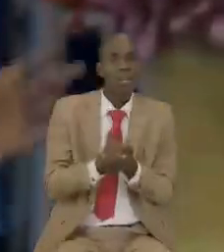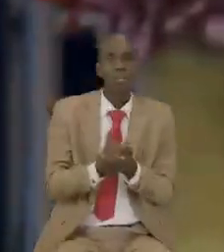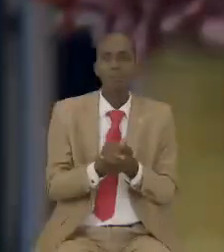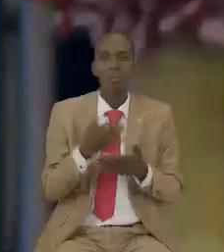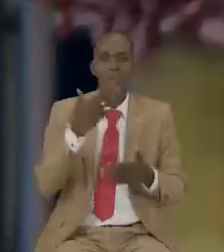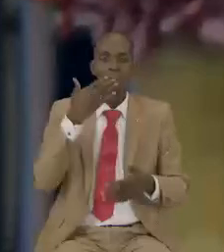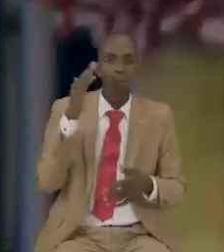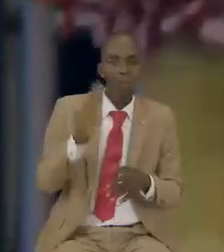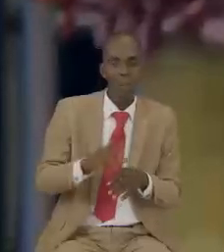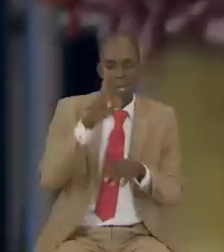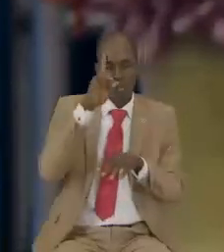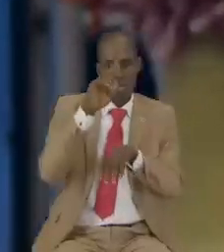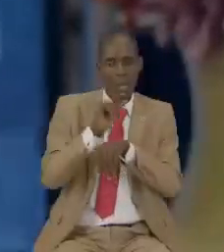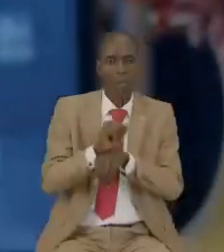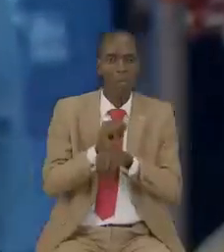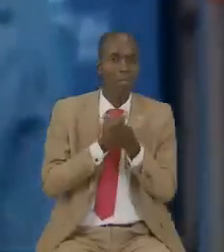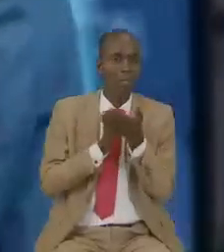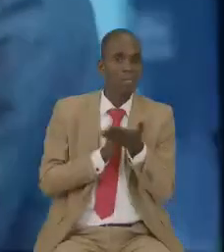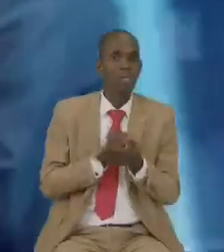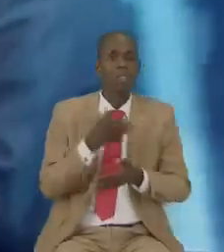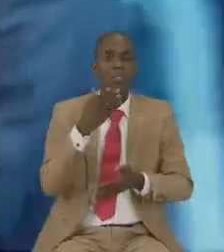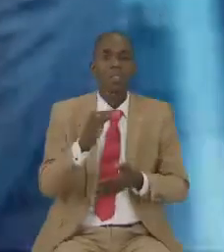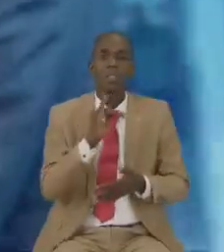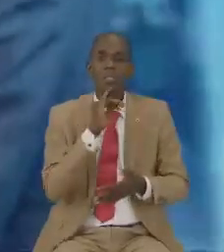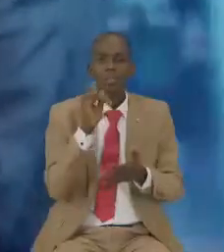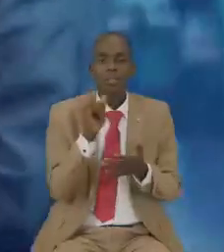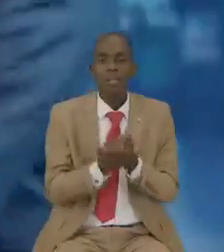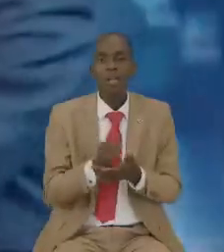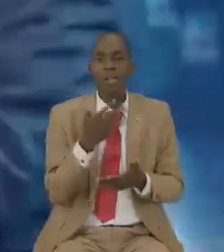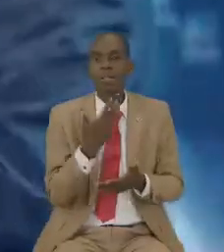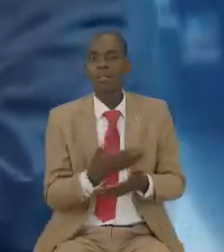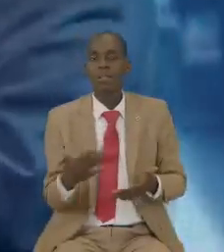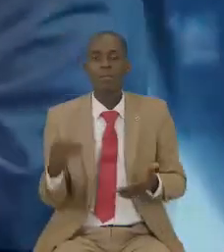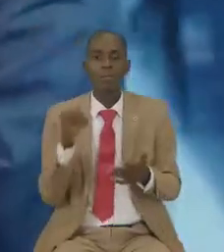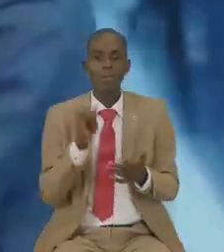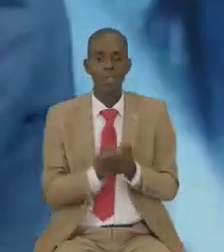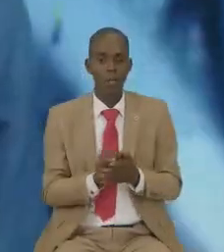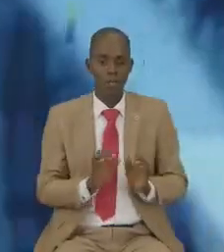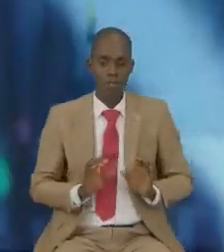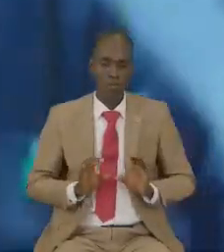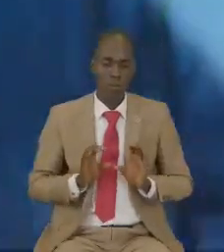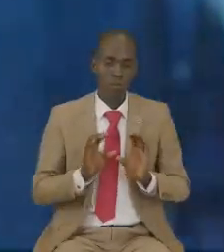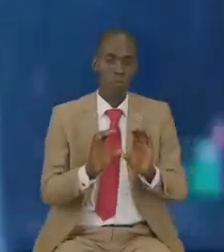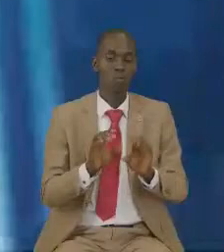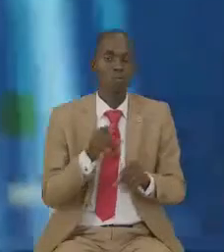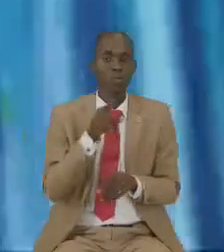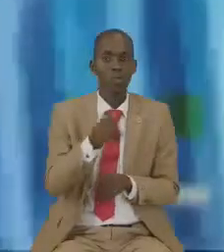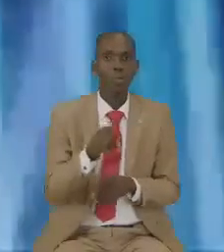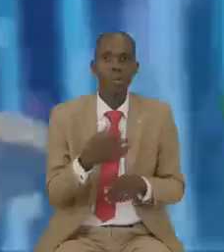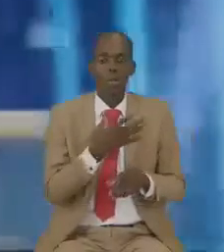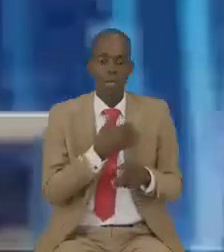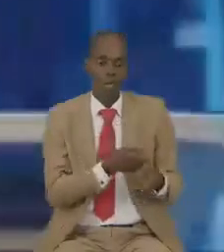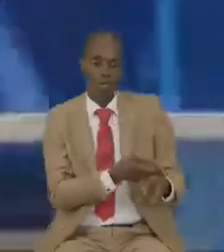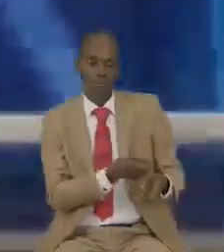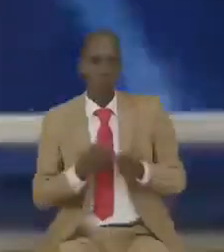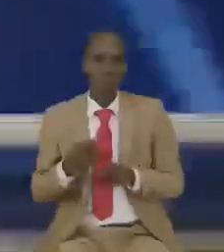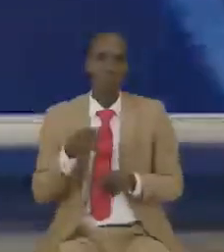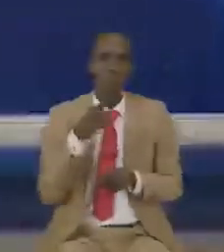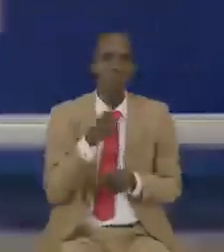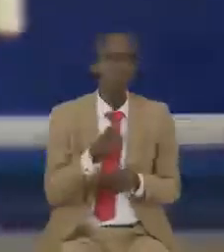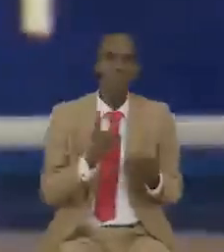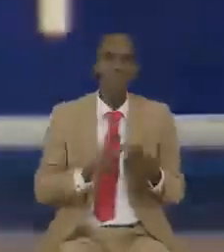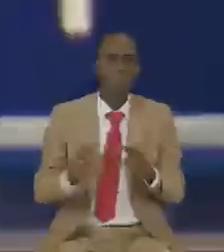bad habit there. There is that thing that propels you and draws you and drives you to